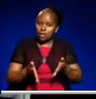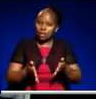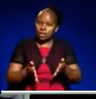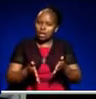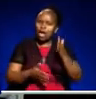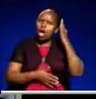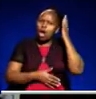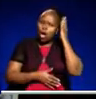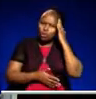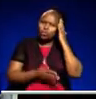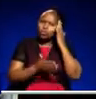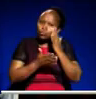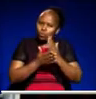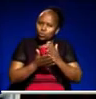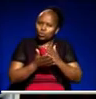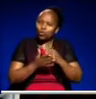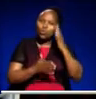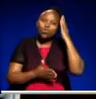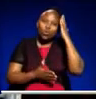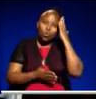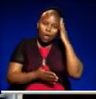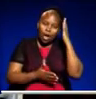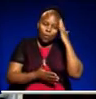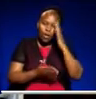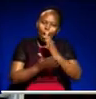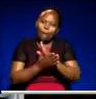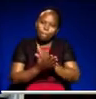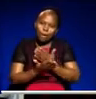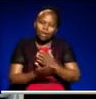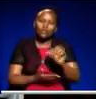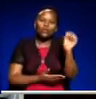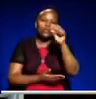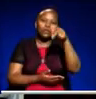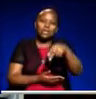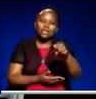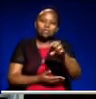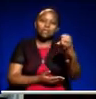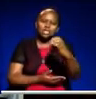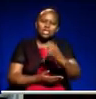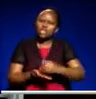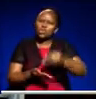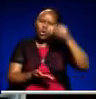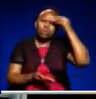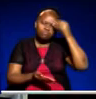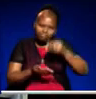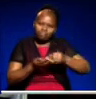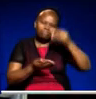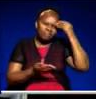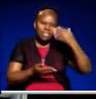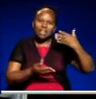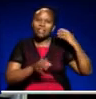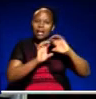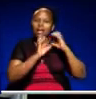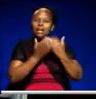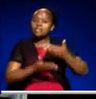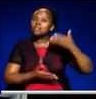I know, learner, you are aware of our parts of speech that you did earlier on in the previous